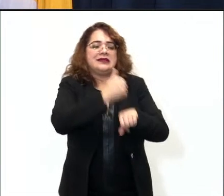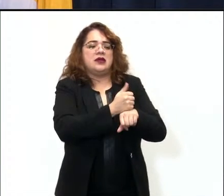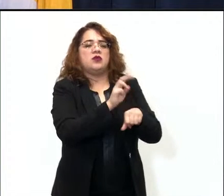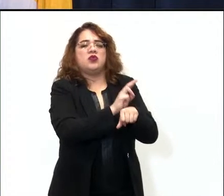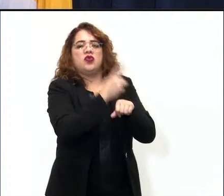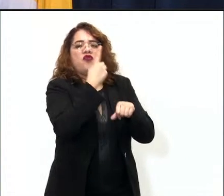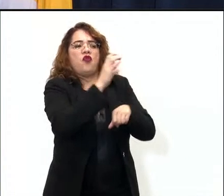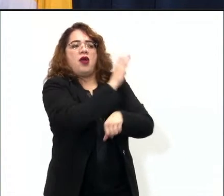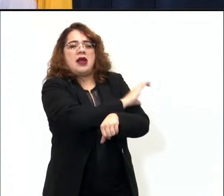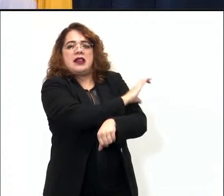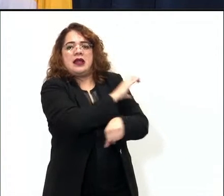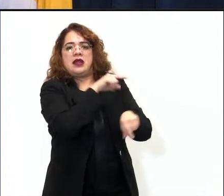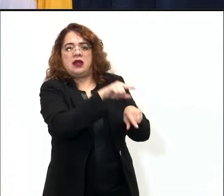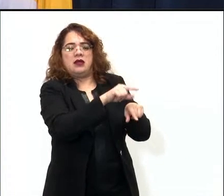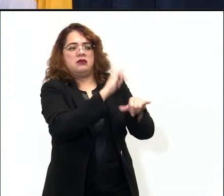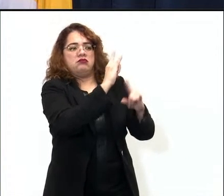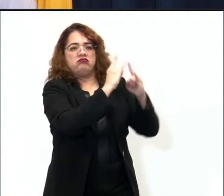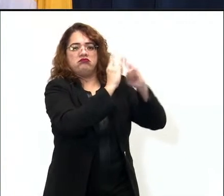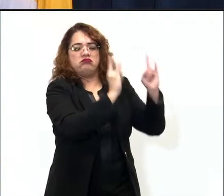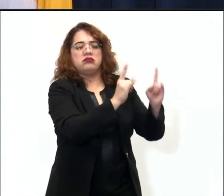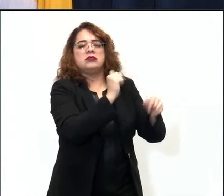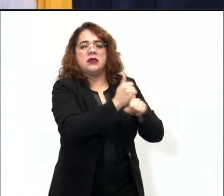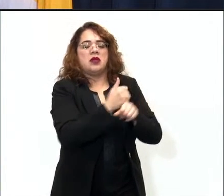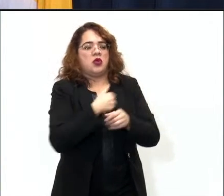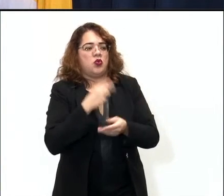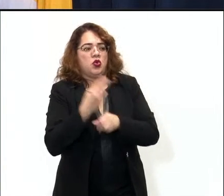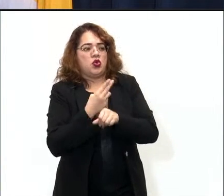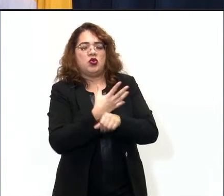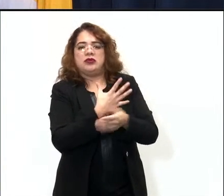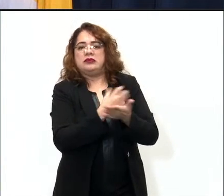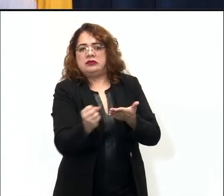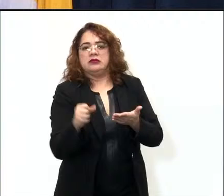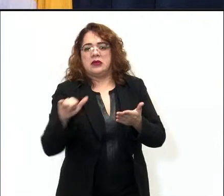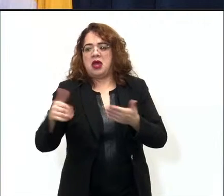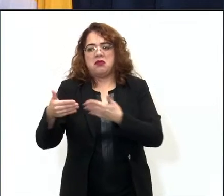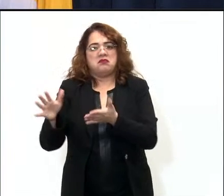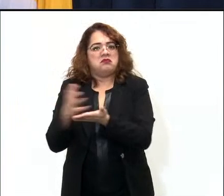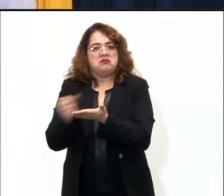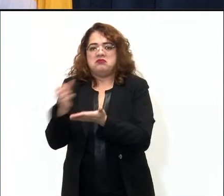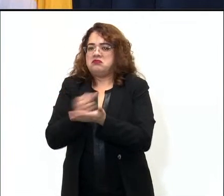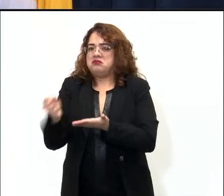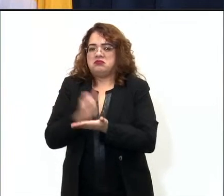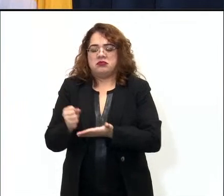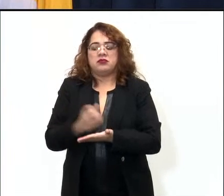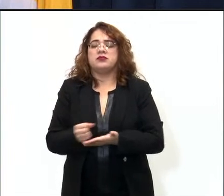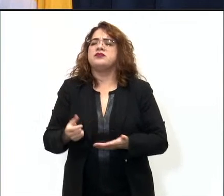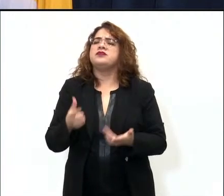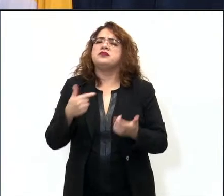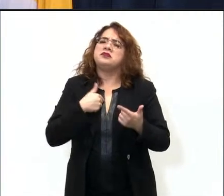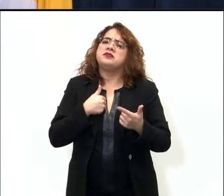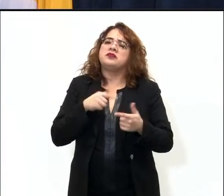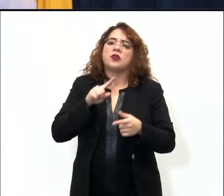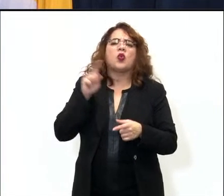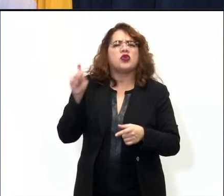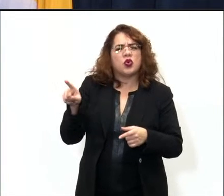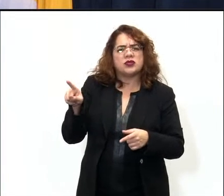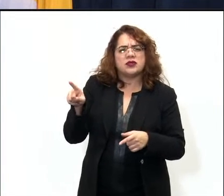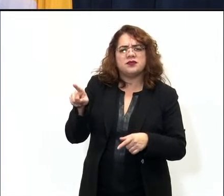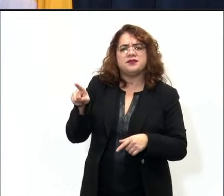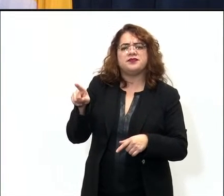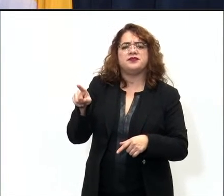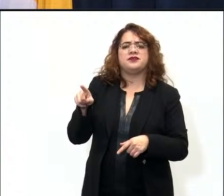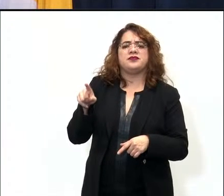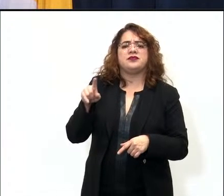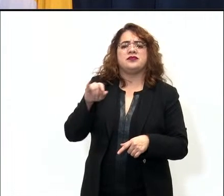Jason. Hi, this question is either for Kelly or the mayor. I'm not sure who wants to answer it, but there are a number